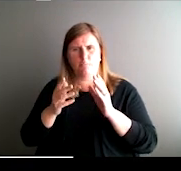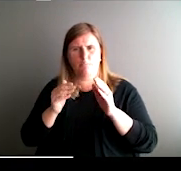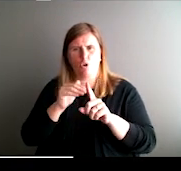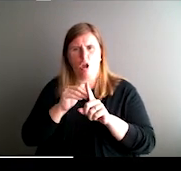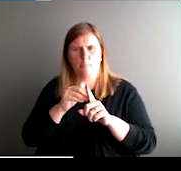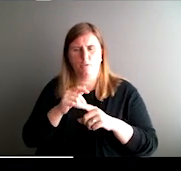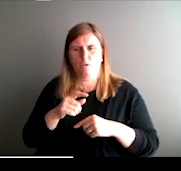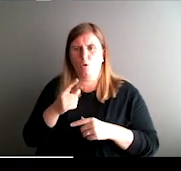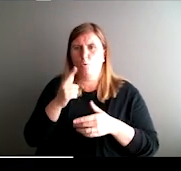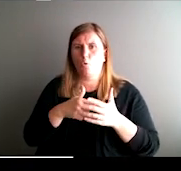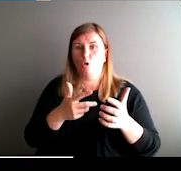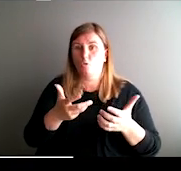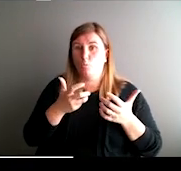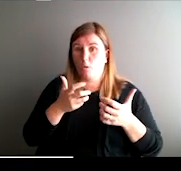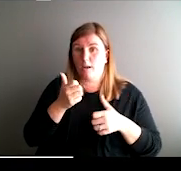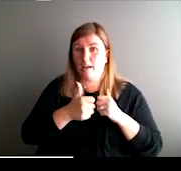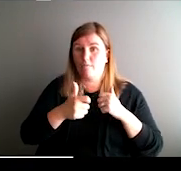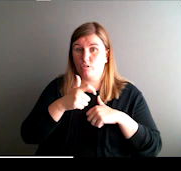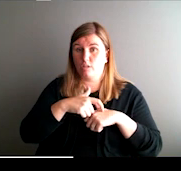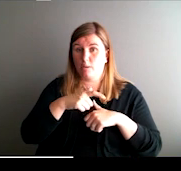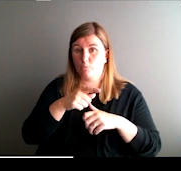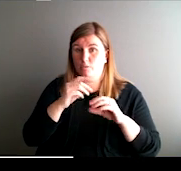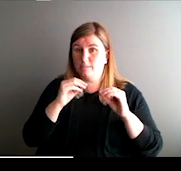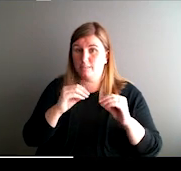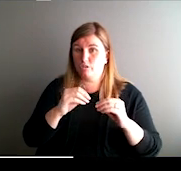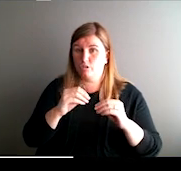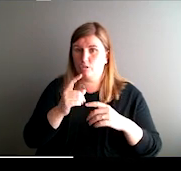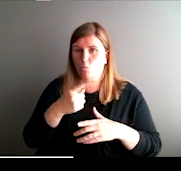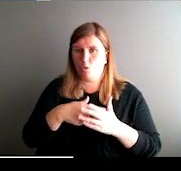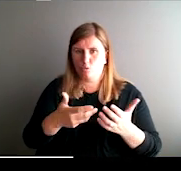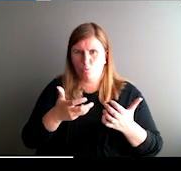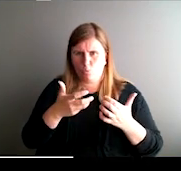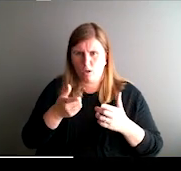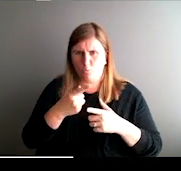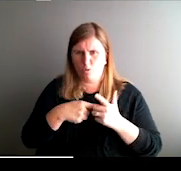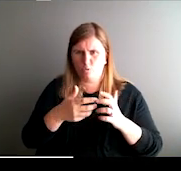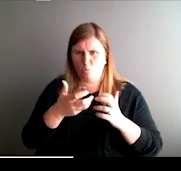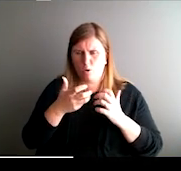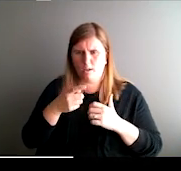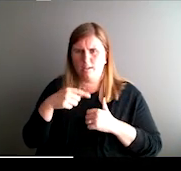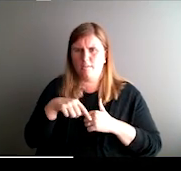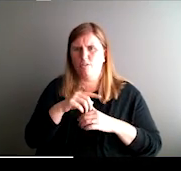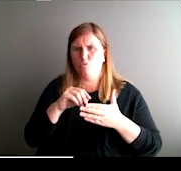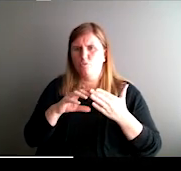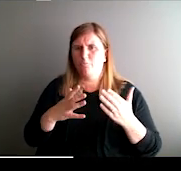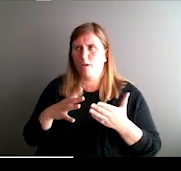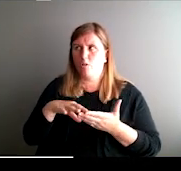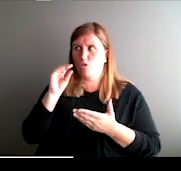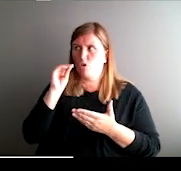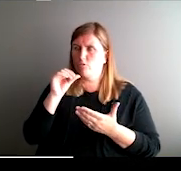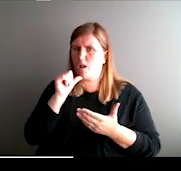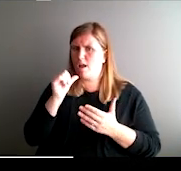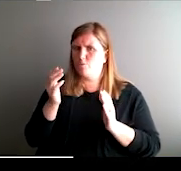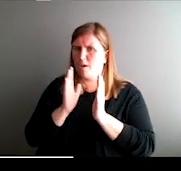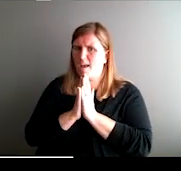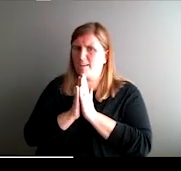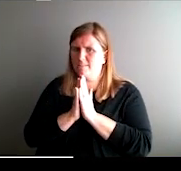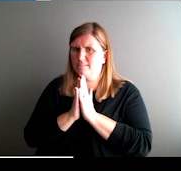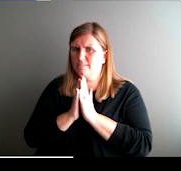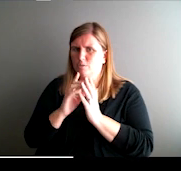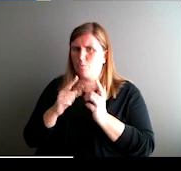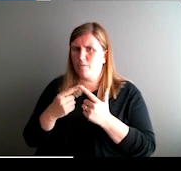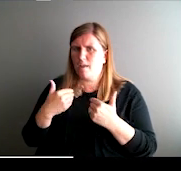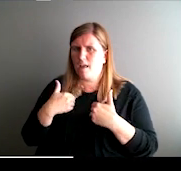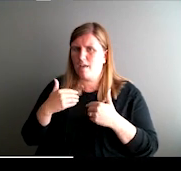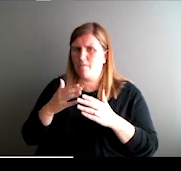want, every time you are teaching a student to request, the student might learn not to ask when they